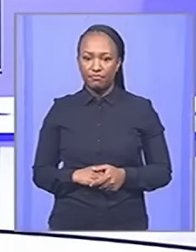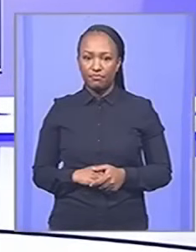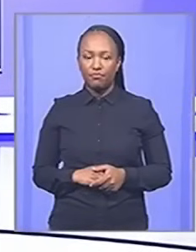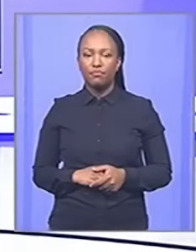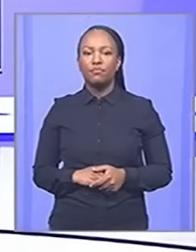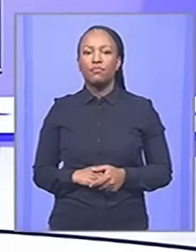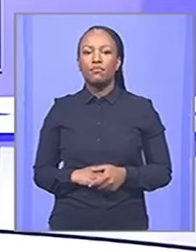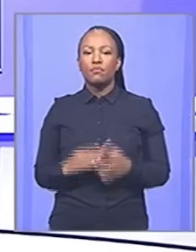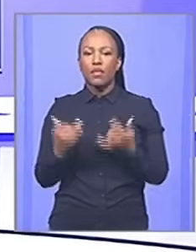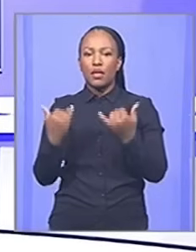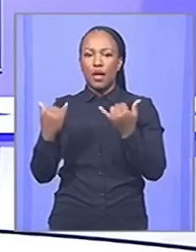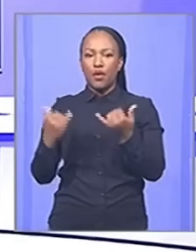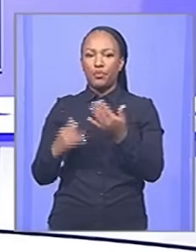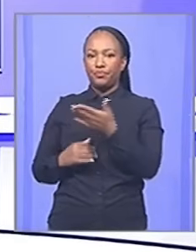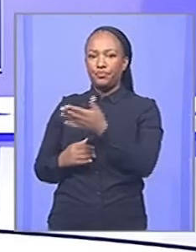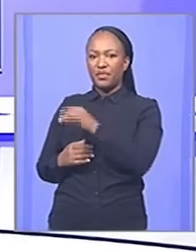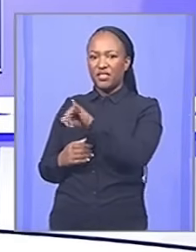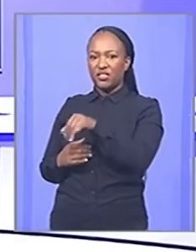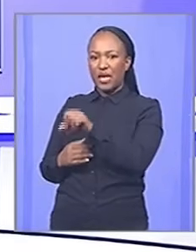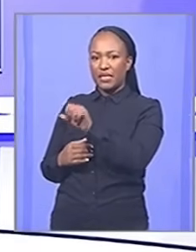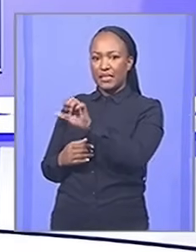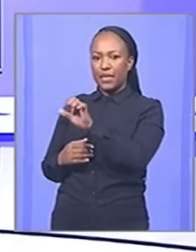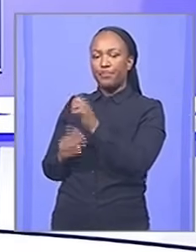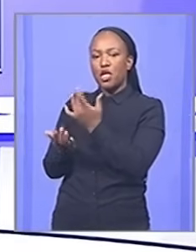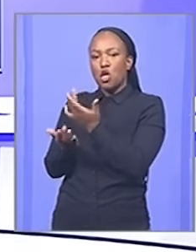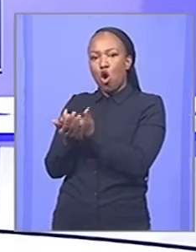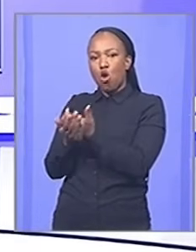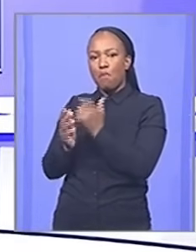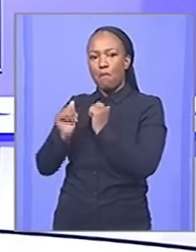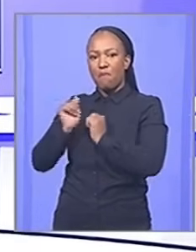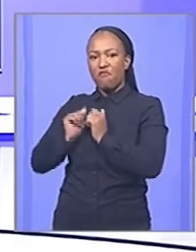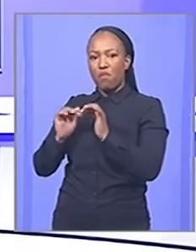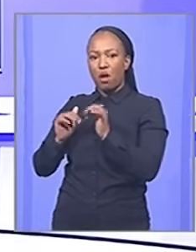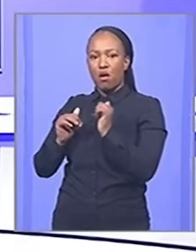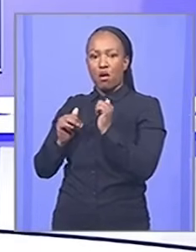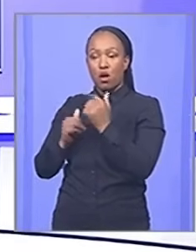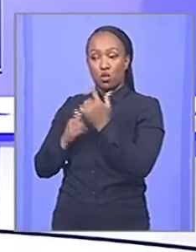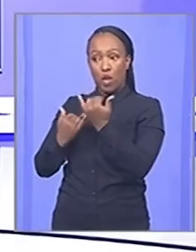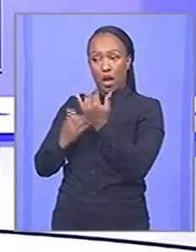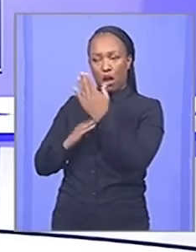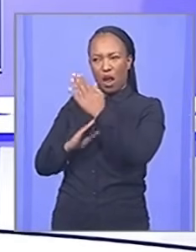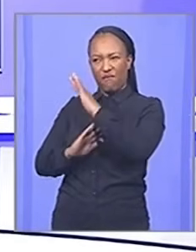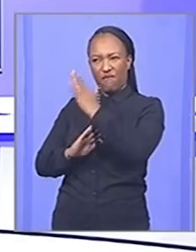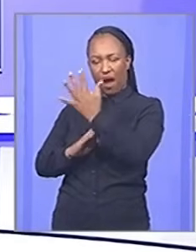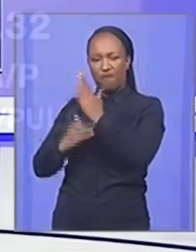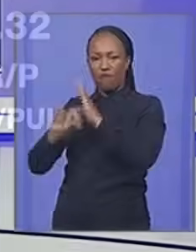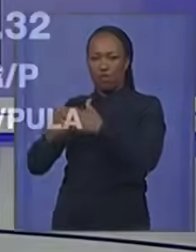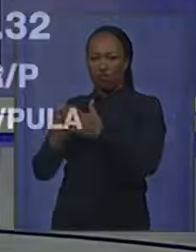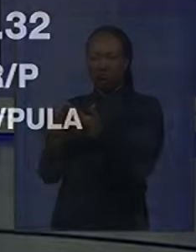Bjale ya re boneng ka boripana gore mebaraka ya dishere e be eme jwang ge JSE e tswalela ka iri ya bohlano.